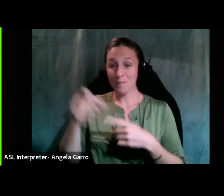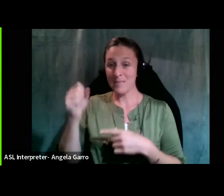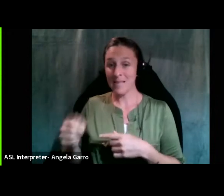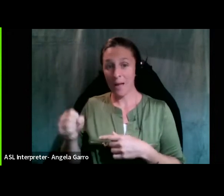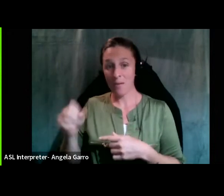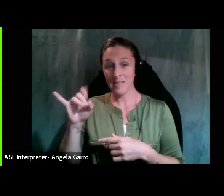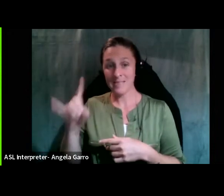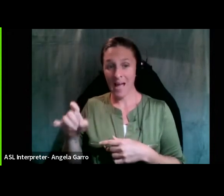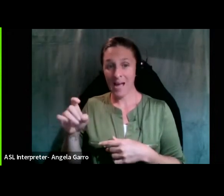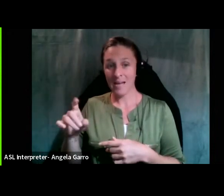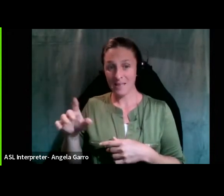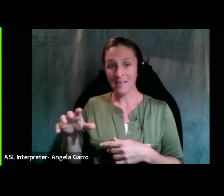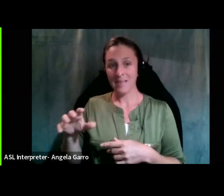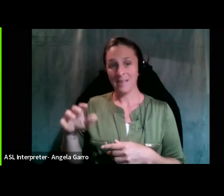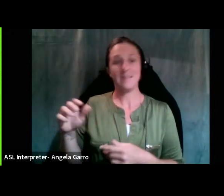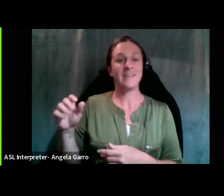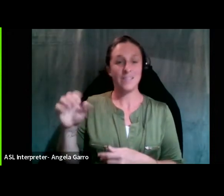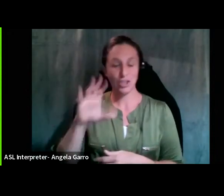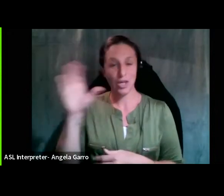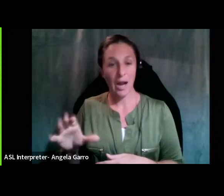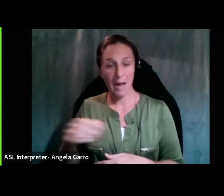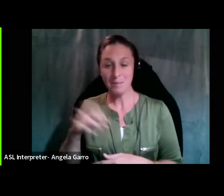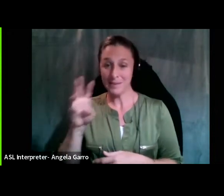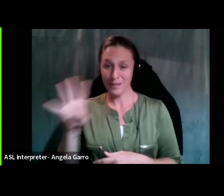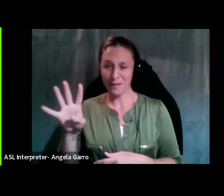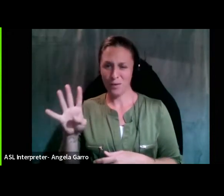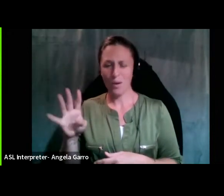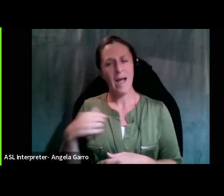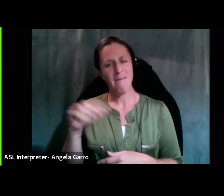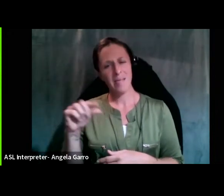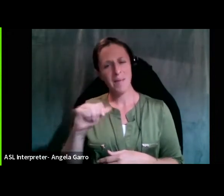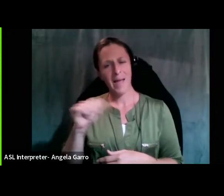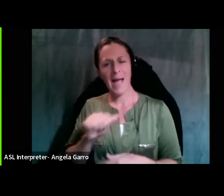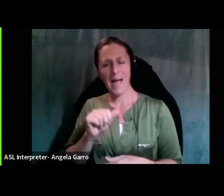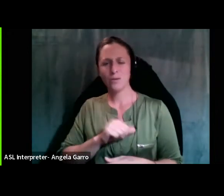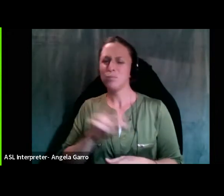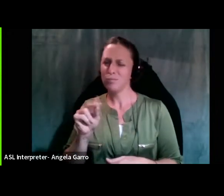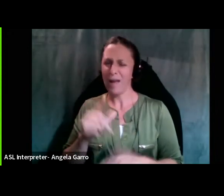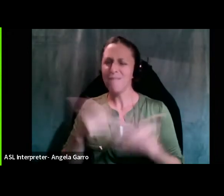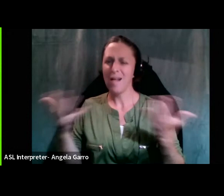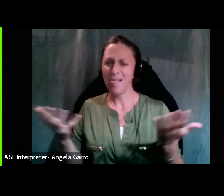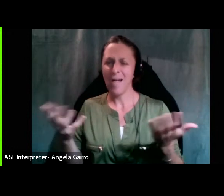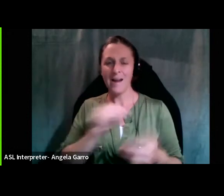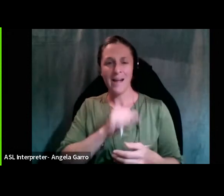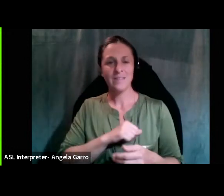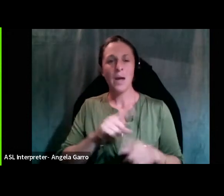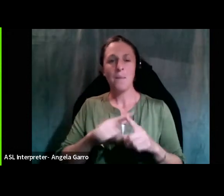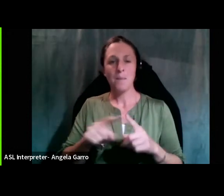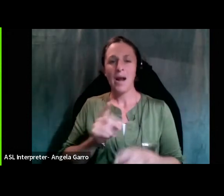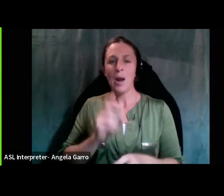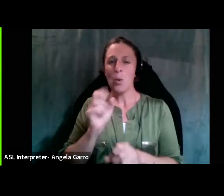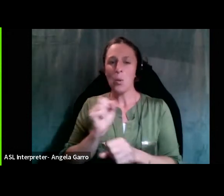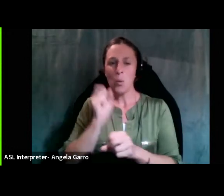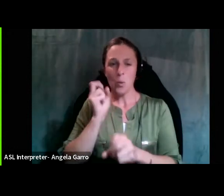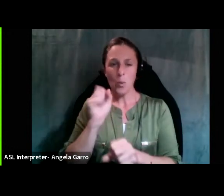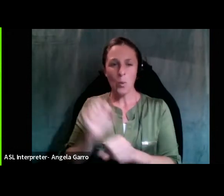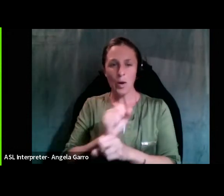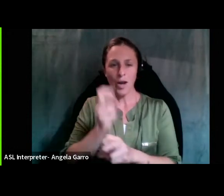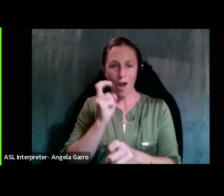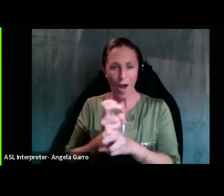old. I have a little bit of attitude. All right, maybe I have a lot of attitude, but I'm working real hard on curbing it. But what I